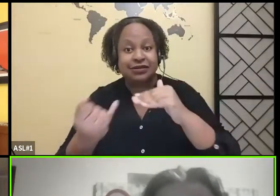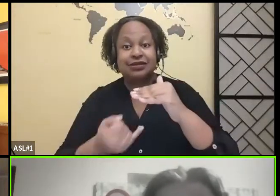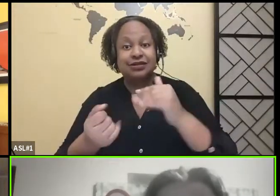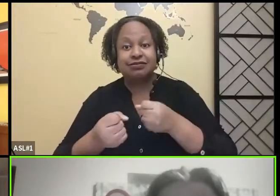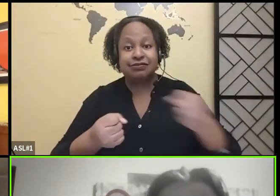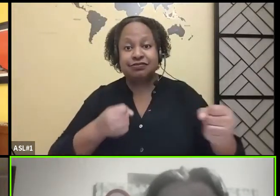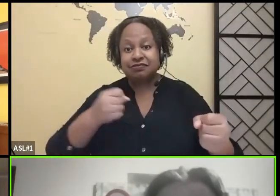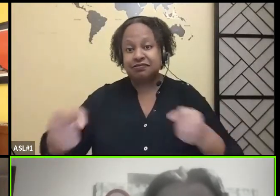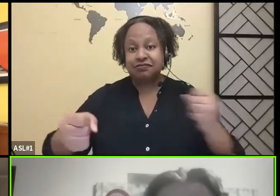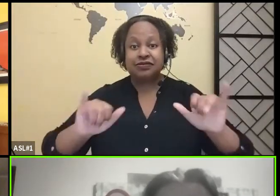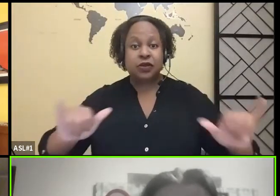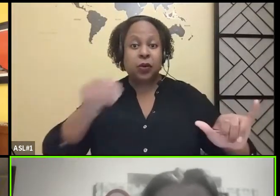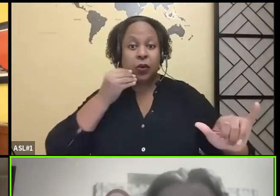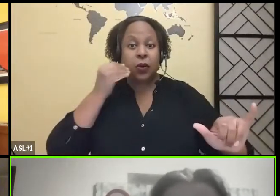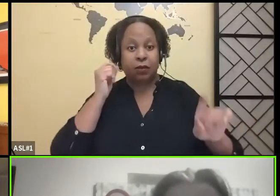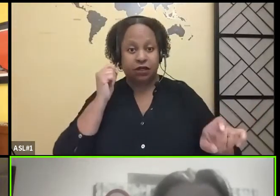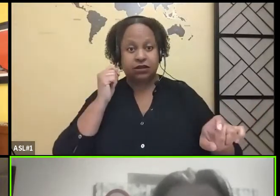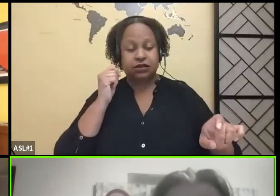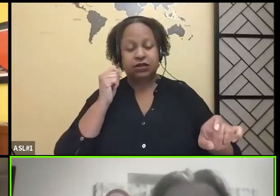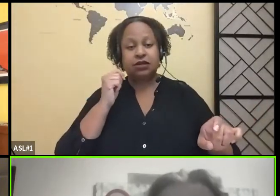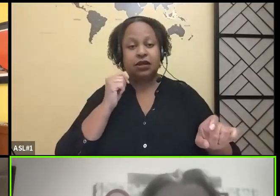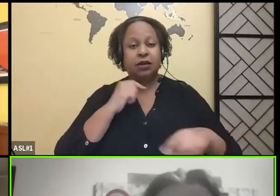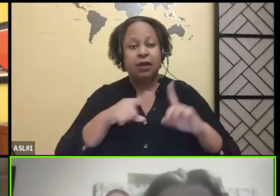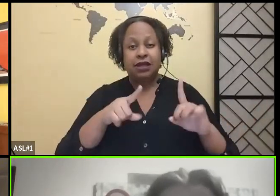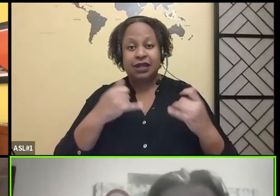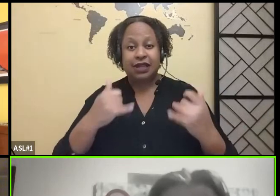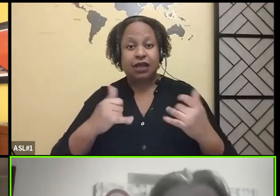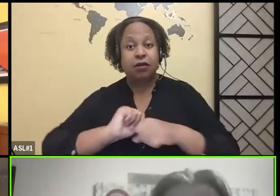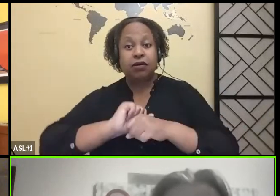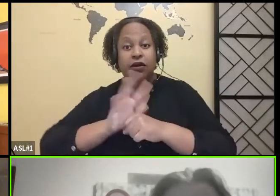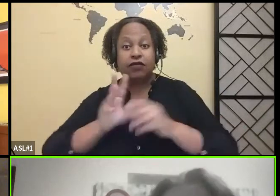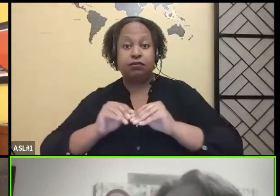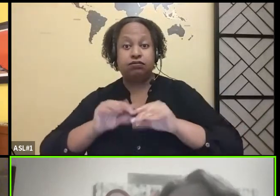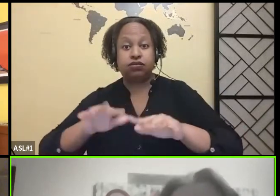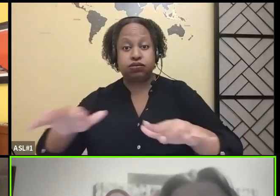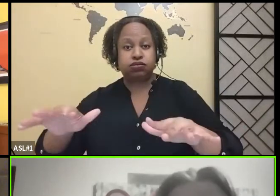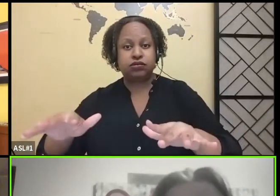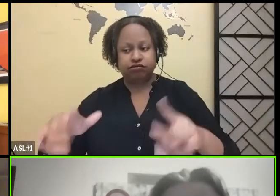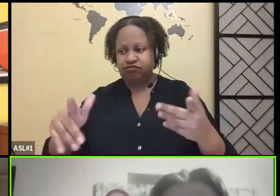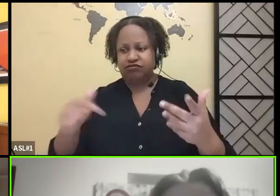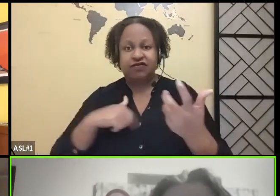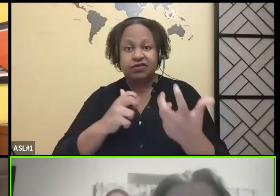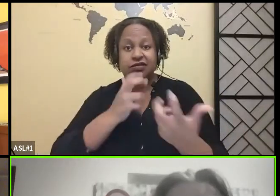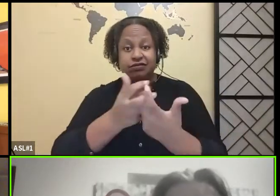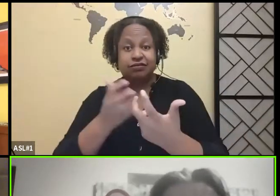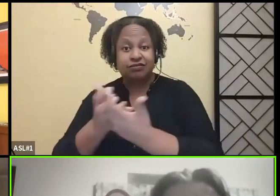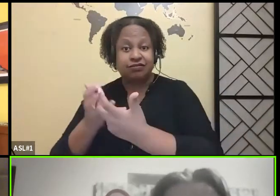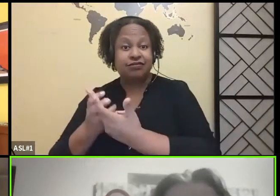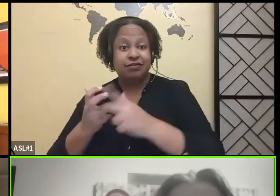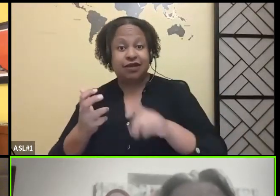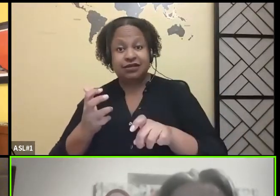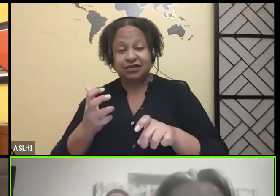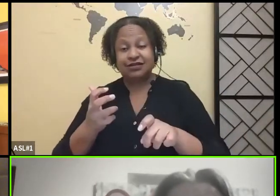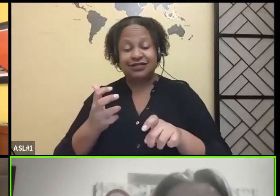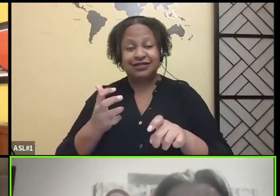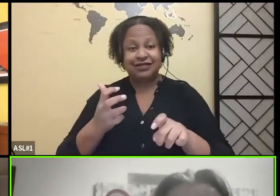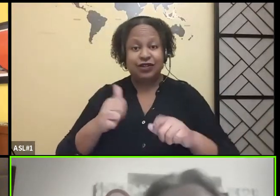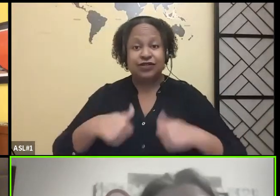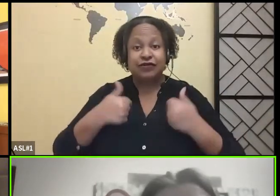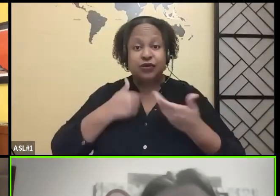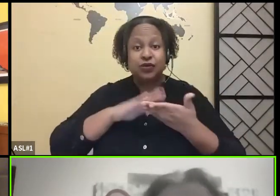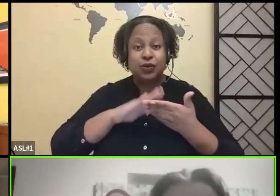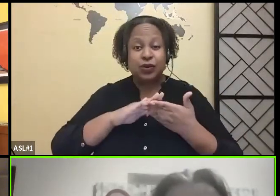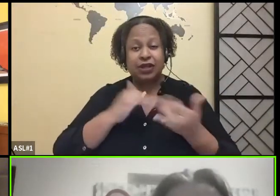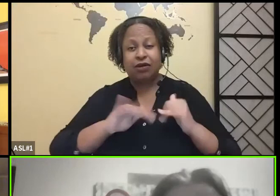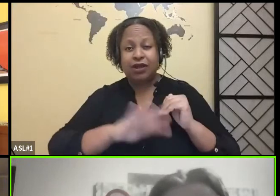institutions in order to accommodate the reality we're in. You know, so I basically have eight most